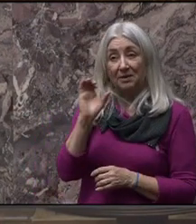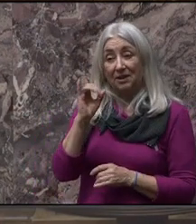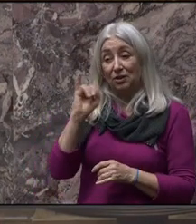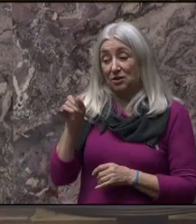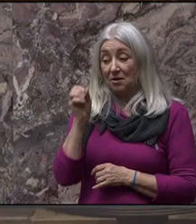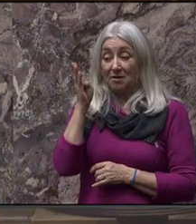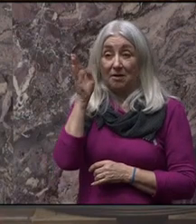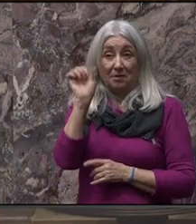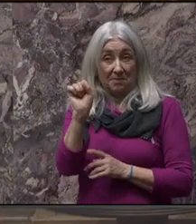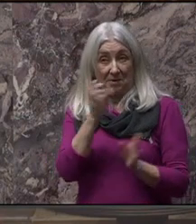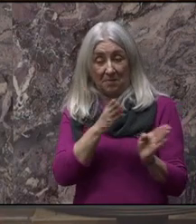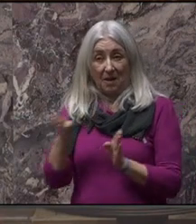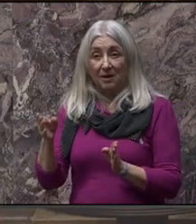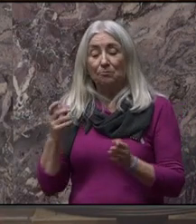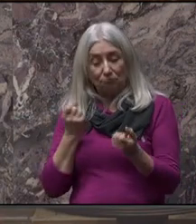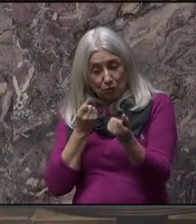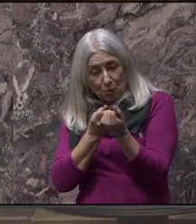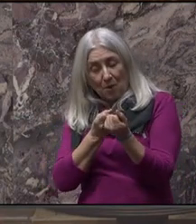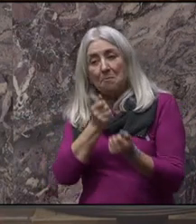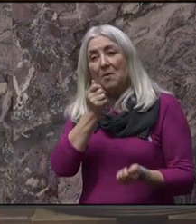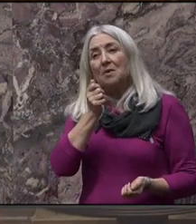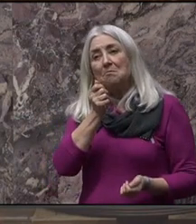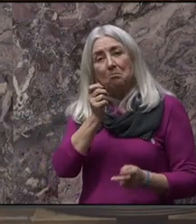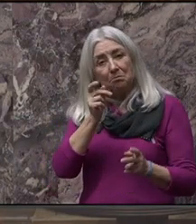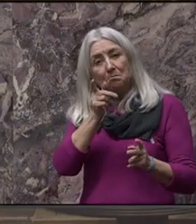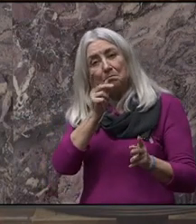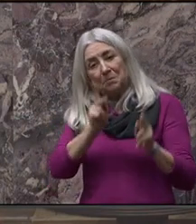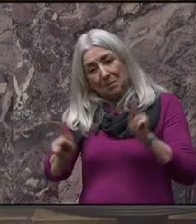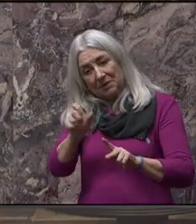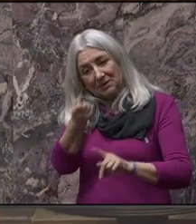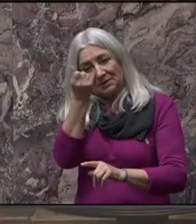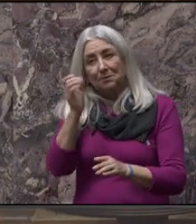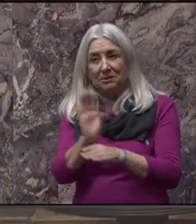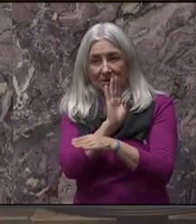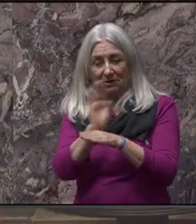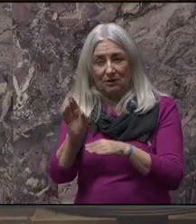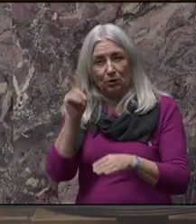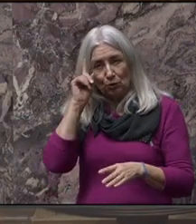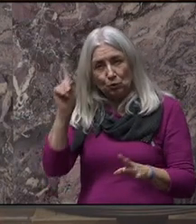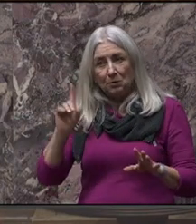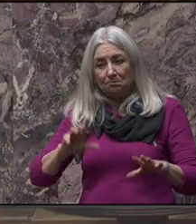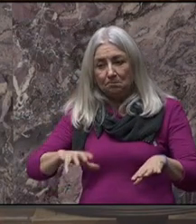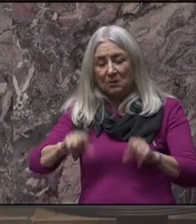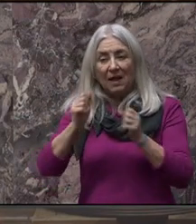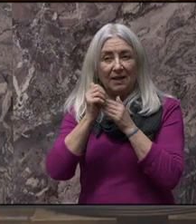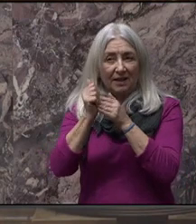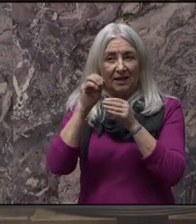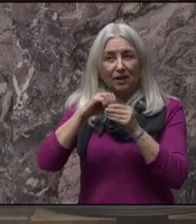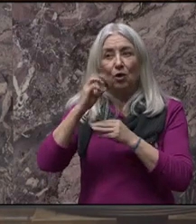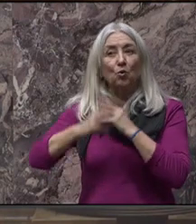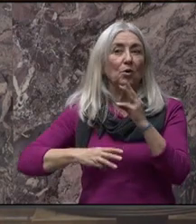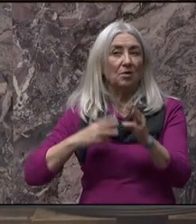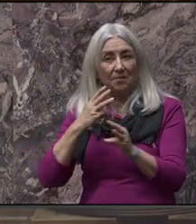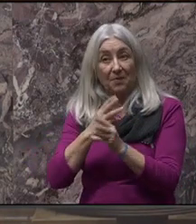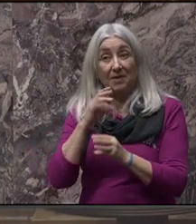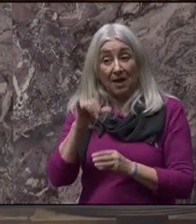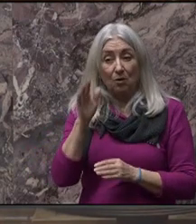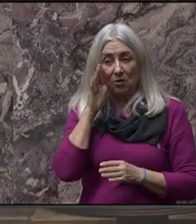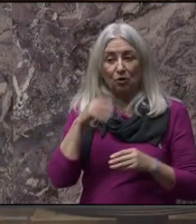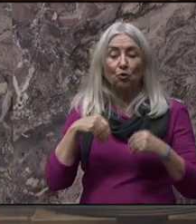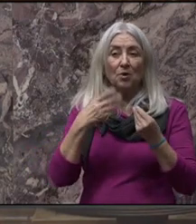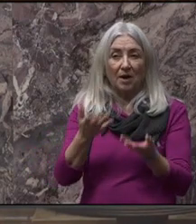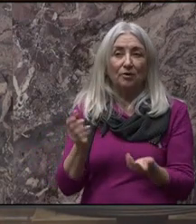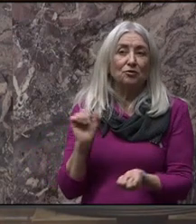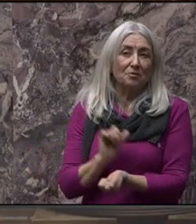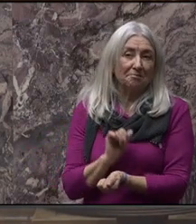supported BC's private sector to grow and flourish on the global stage. That creates jobs.